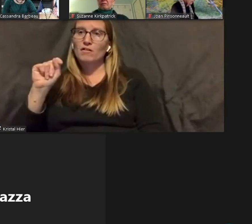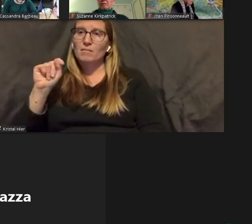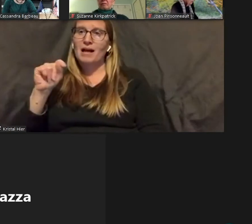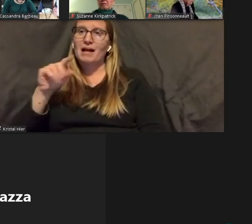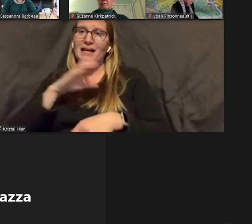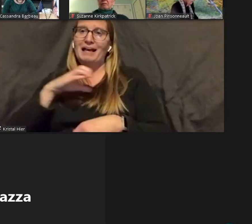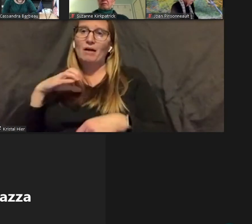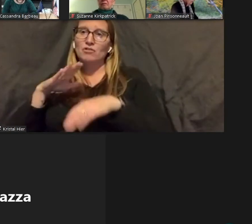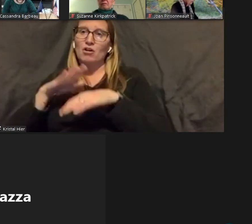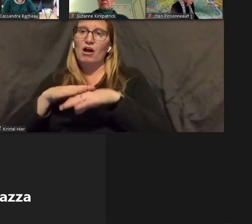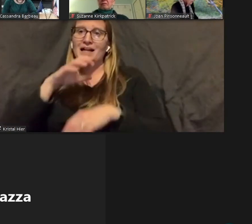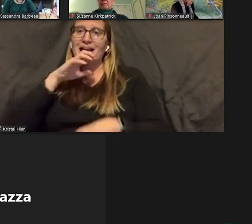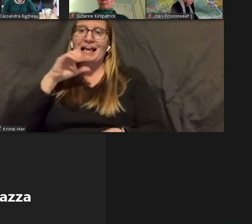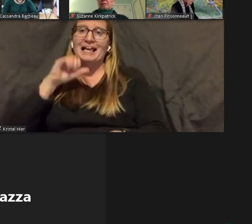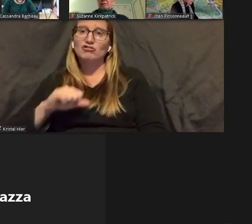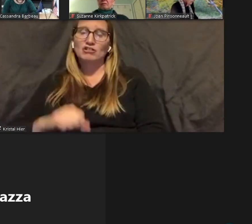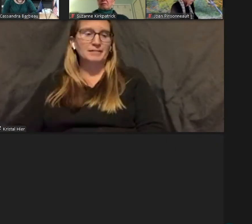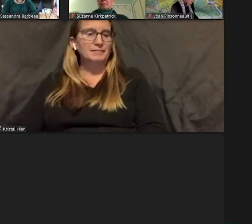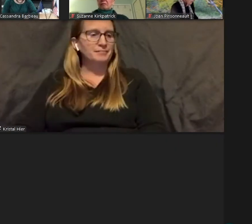Chris?